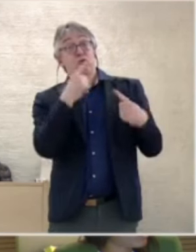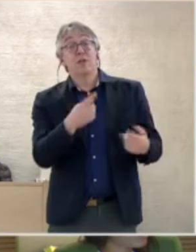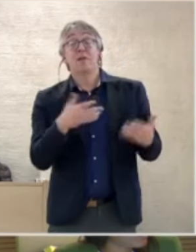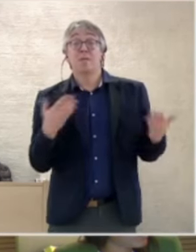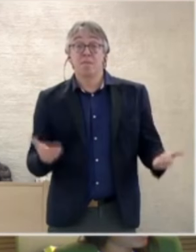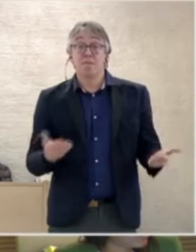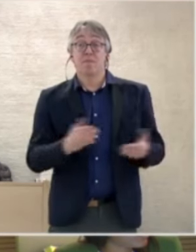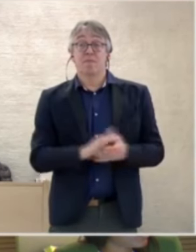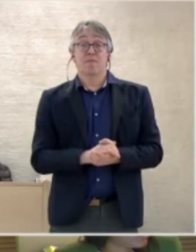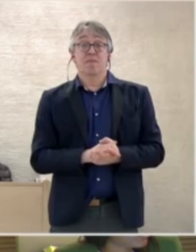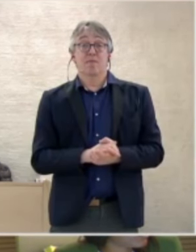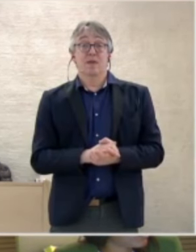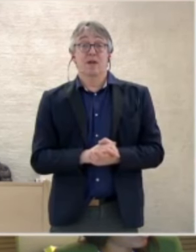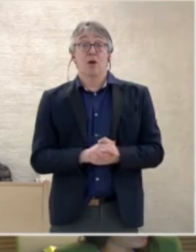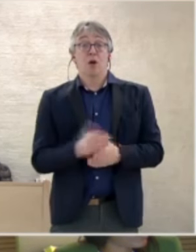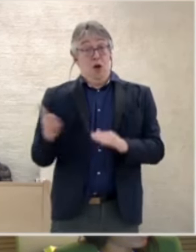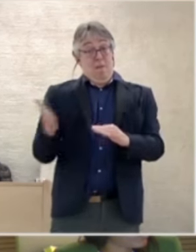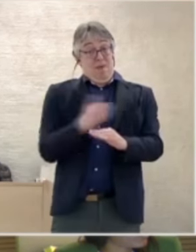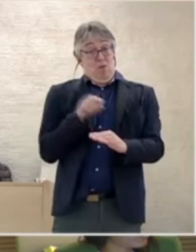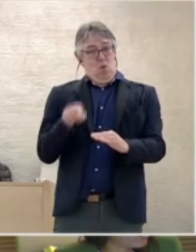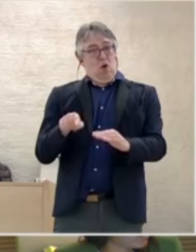"Before Khojaly, the